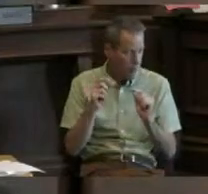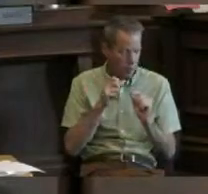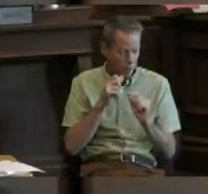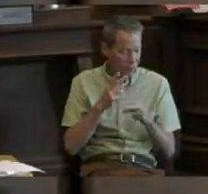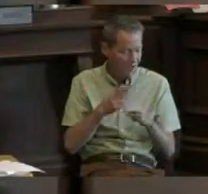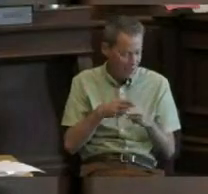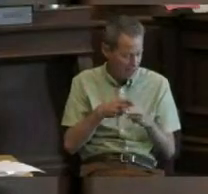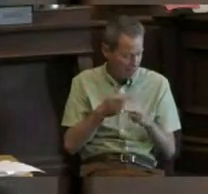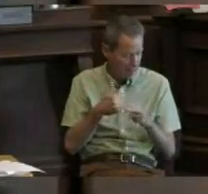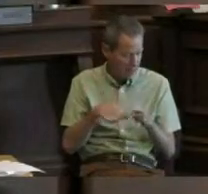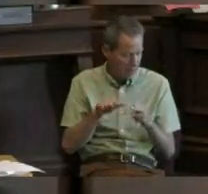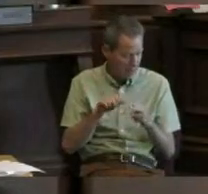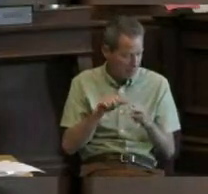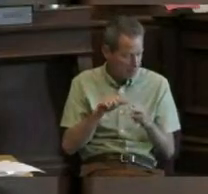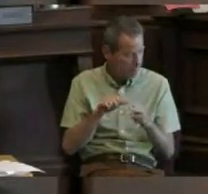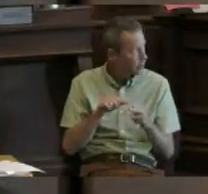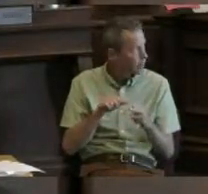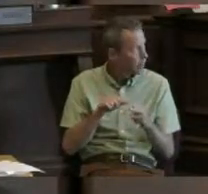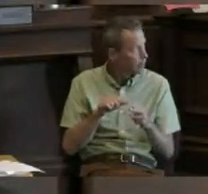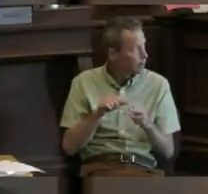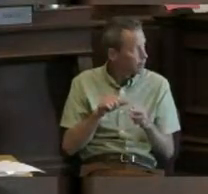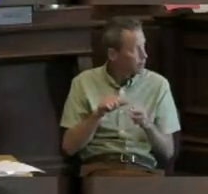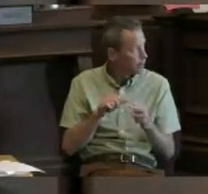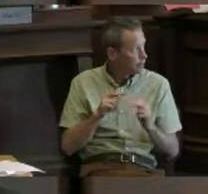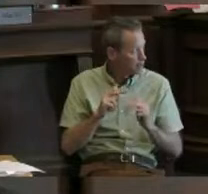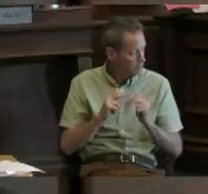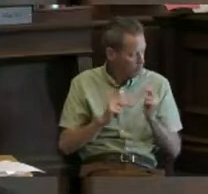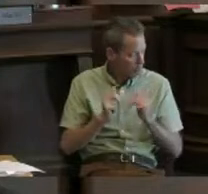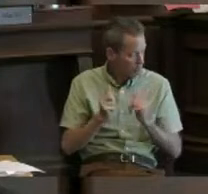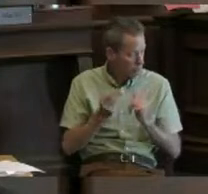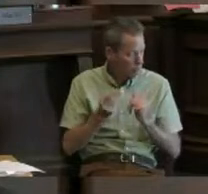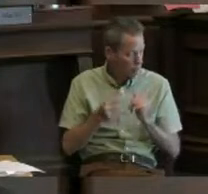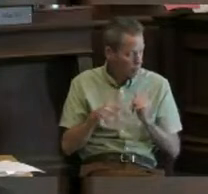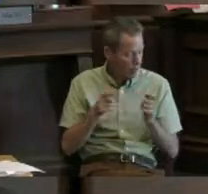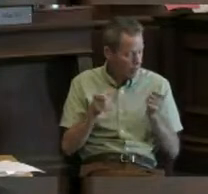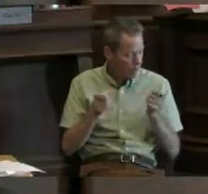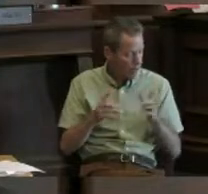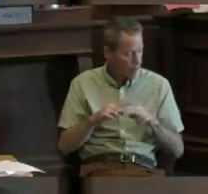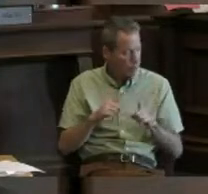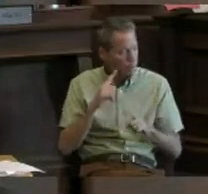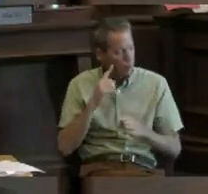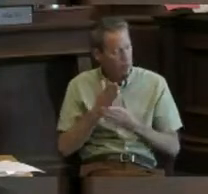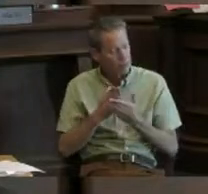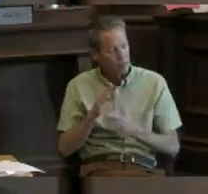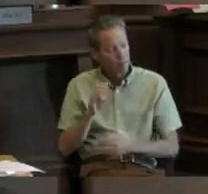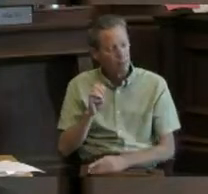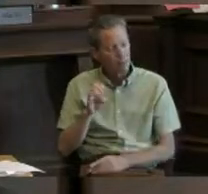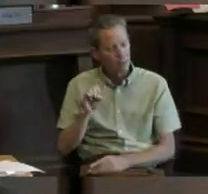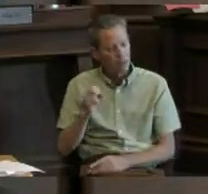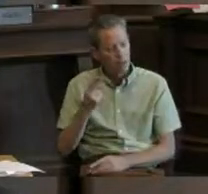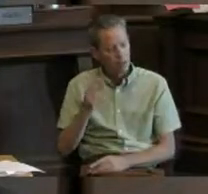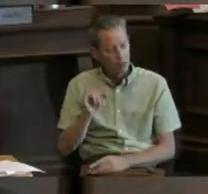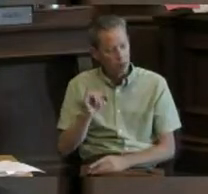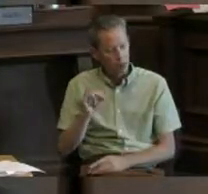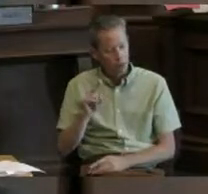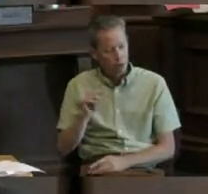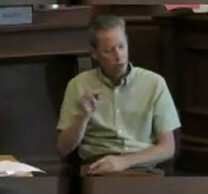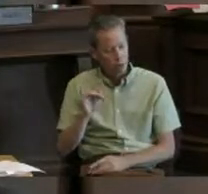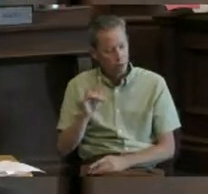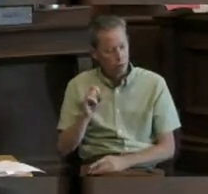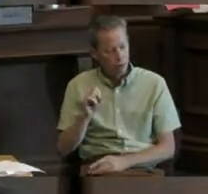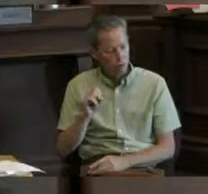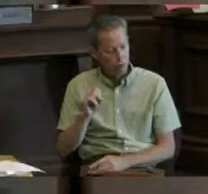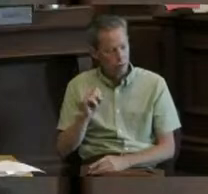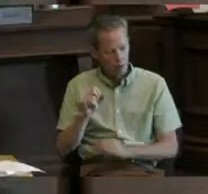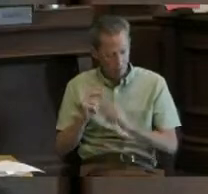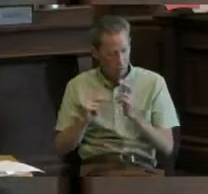any particular buildings or property managers, but I've heard about some ESHA units that actually have, or